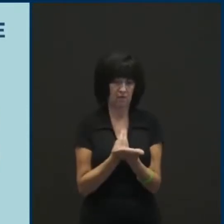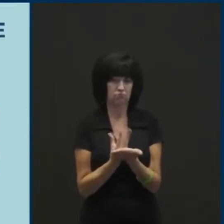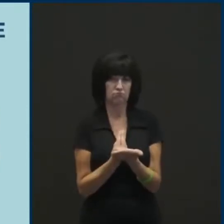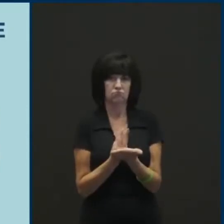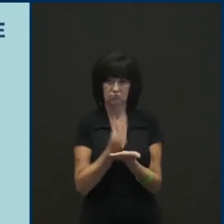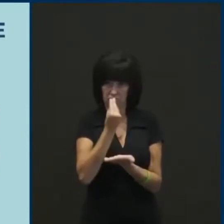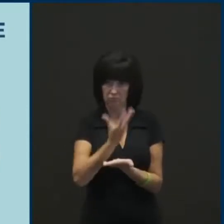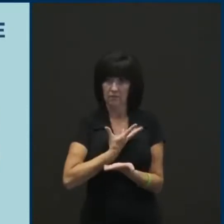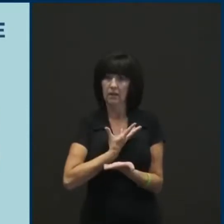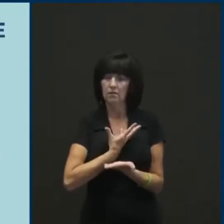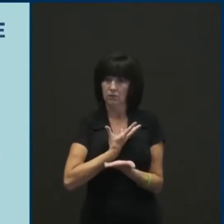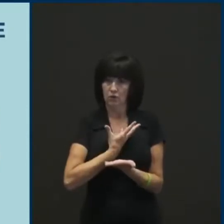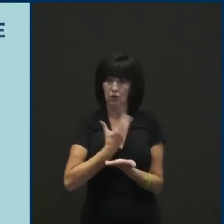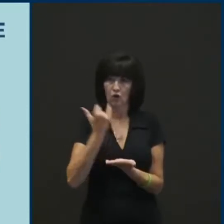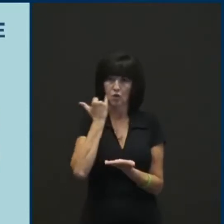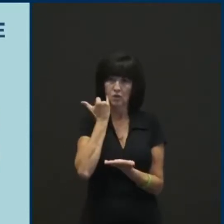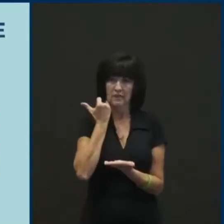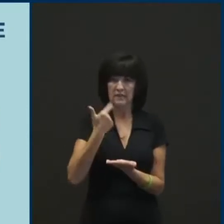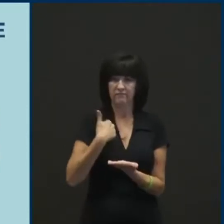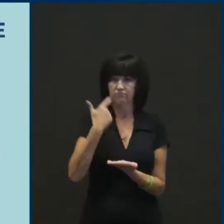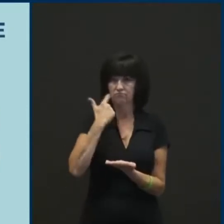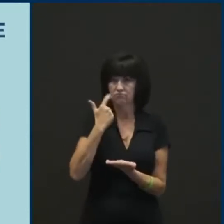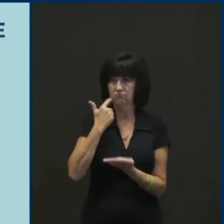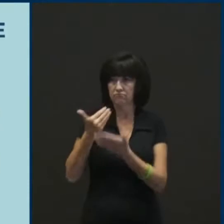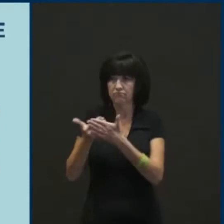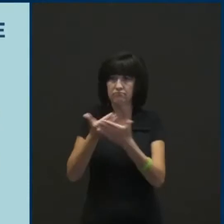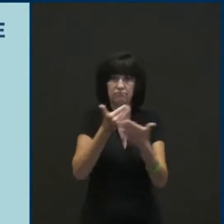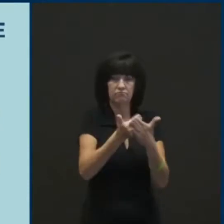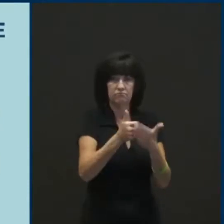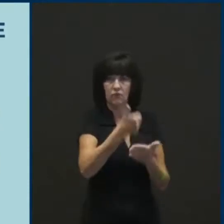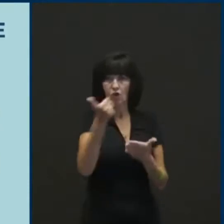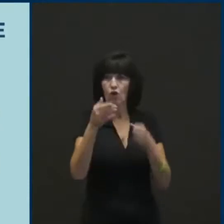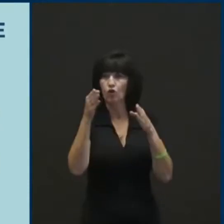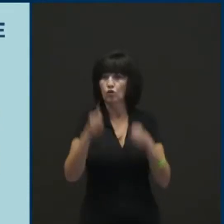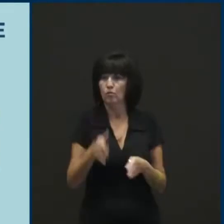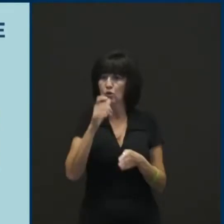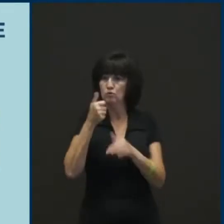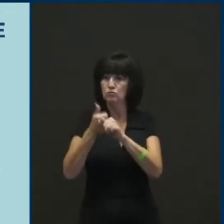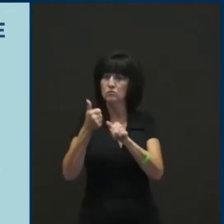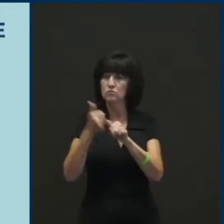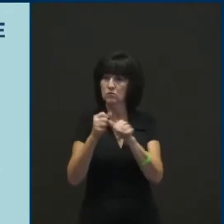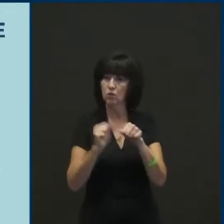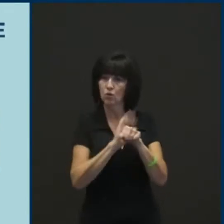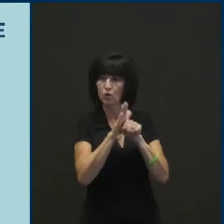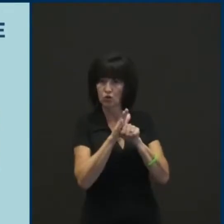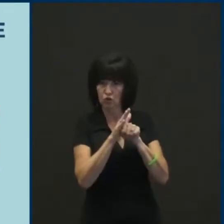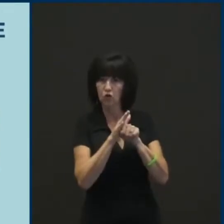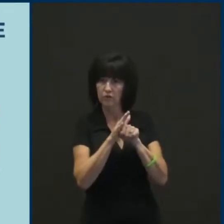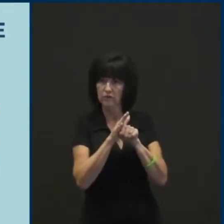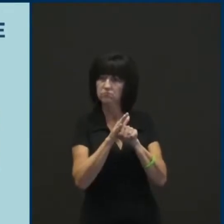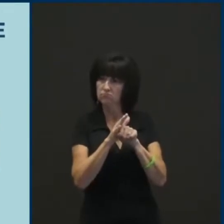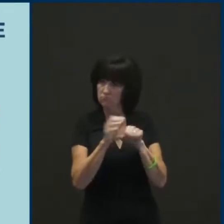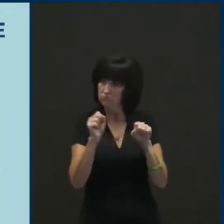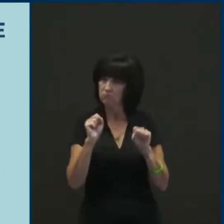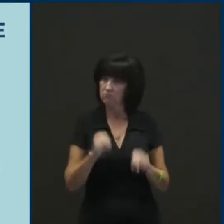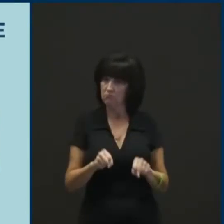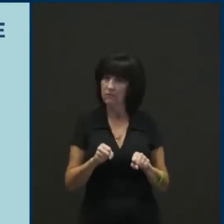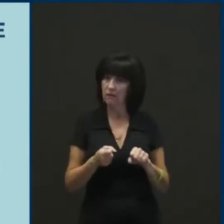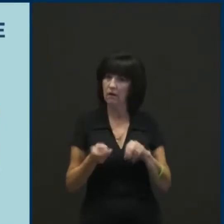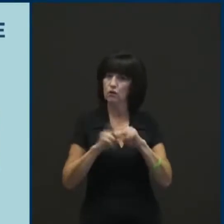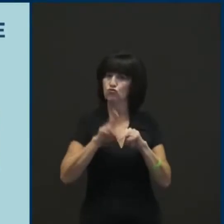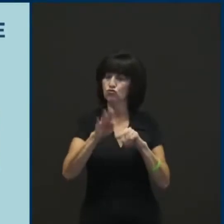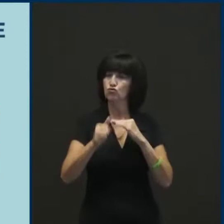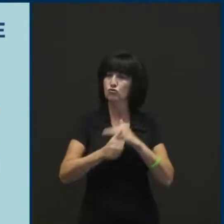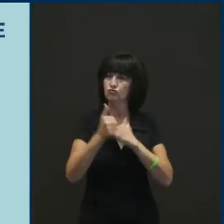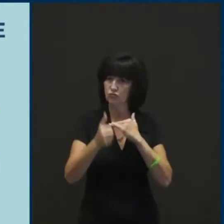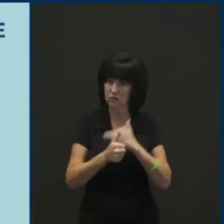in contact with somebody who's COVID-19 positive and maybe putting you in a difficult situation, certainly one